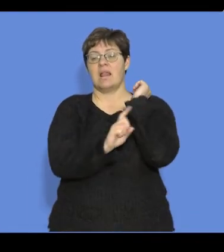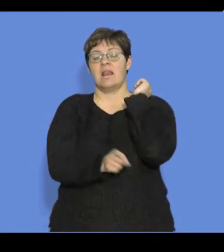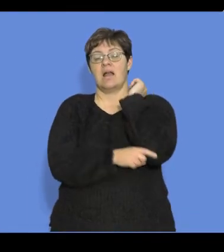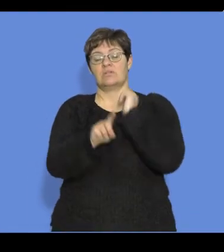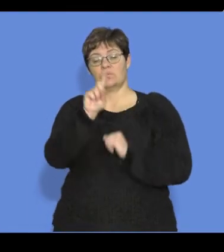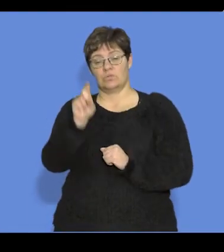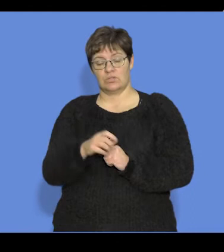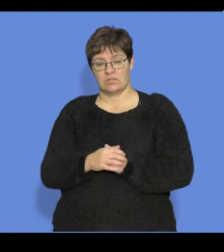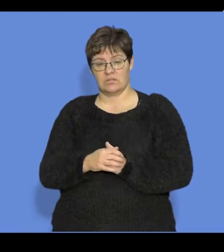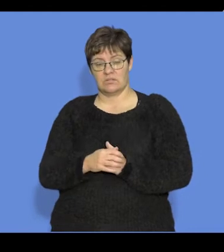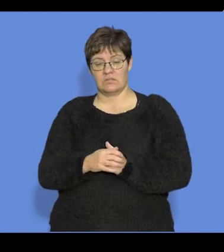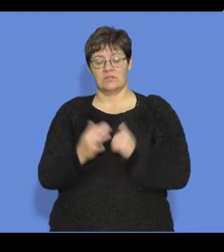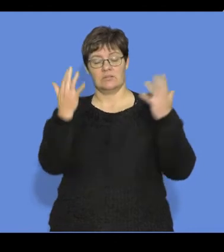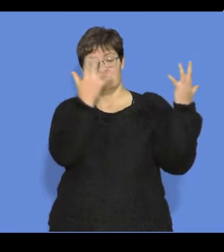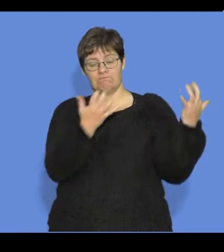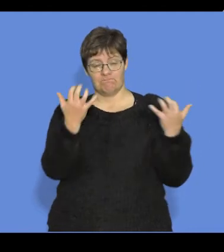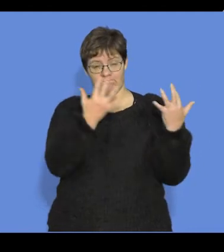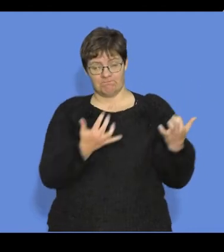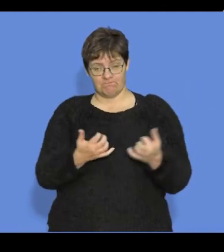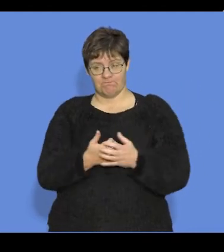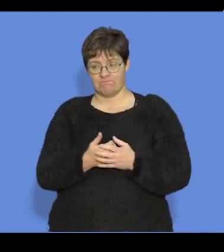question, calculate the